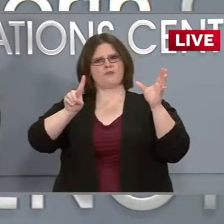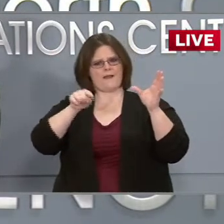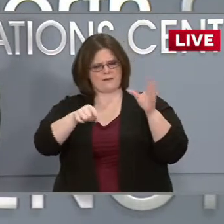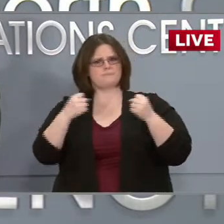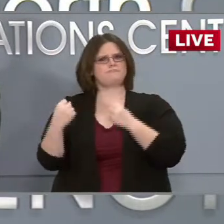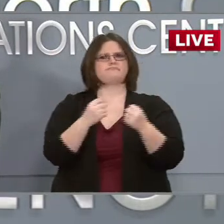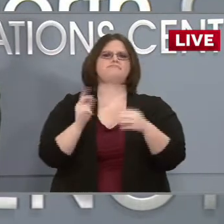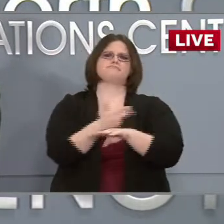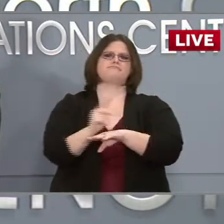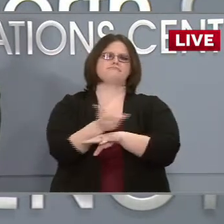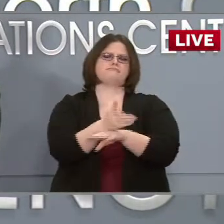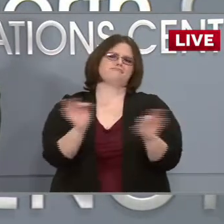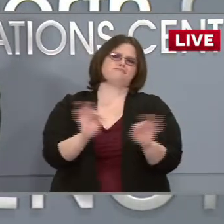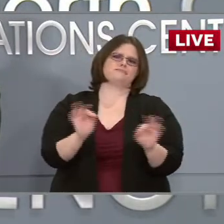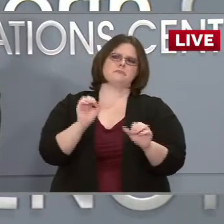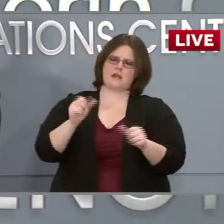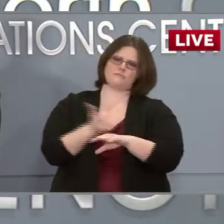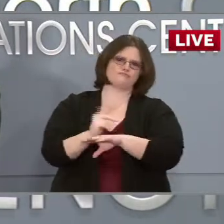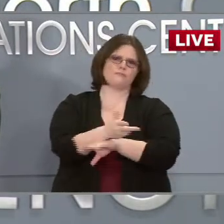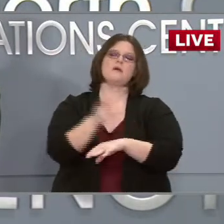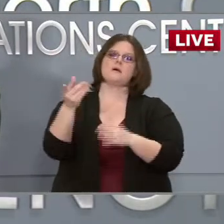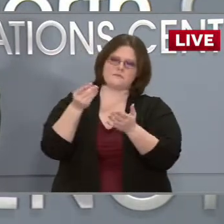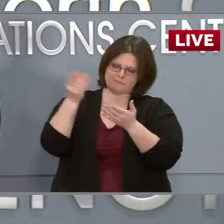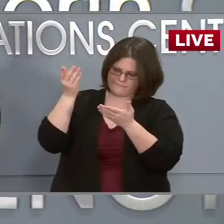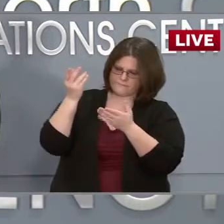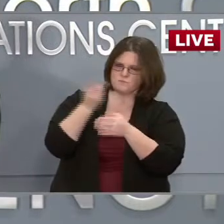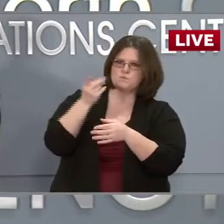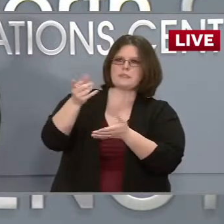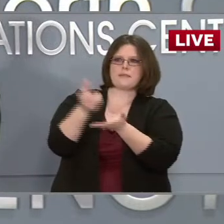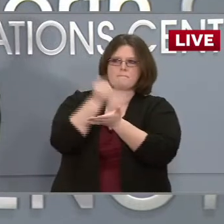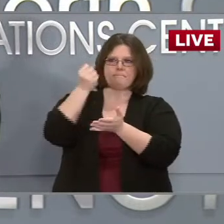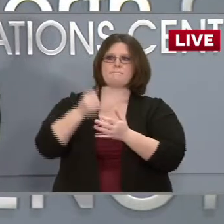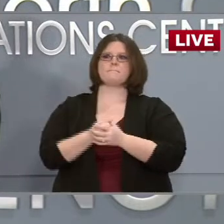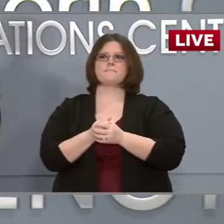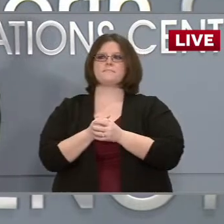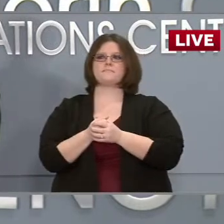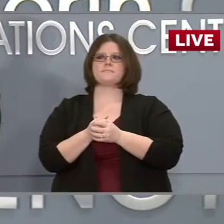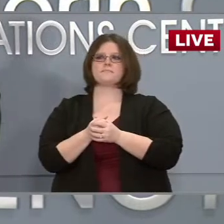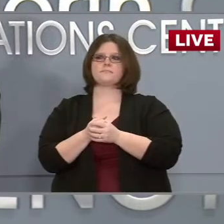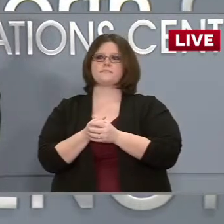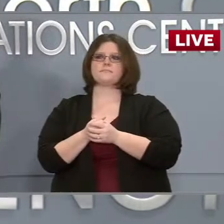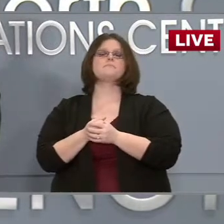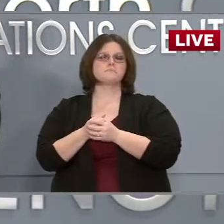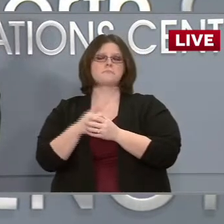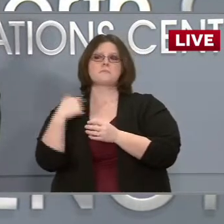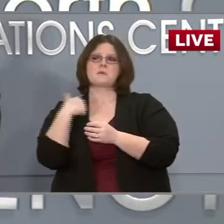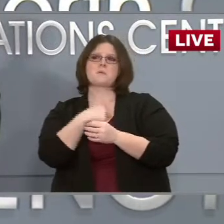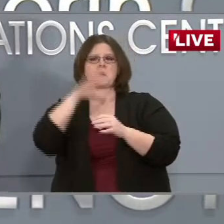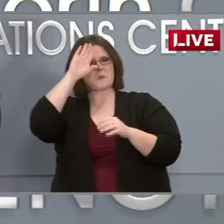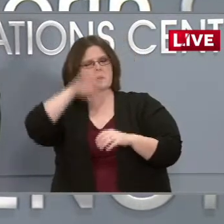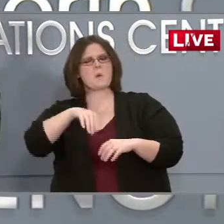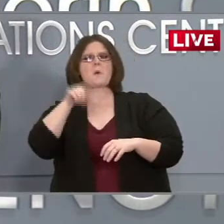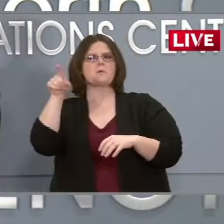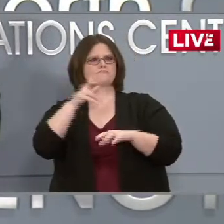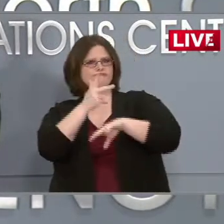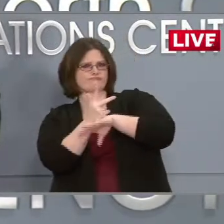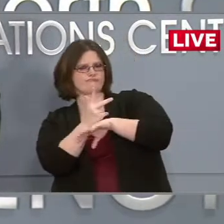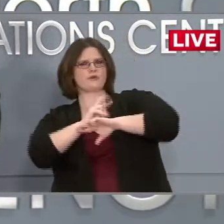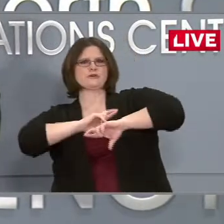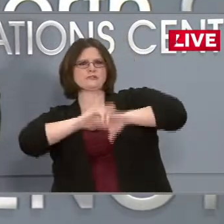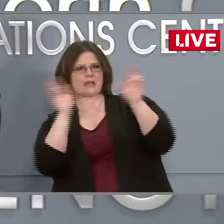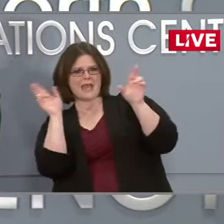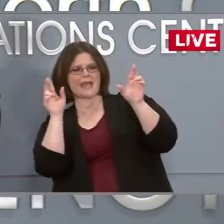Guard and Department of Transportation teams at trouble spots on our interstates. We thank these citizen soldiers